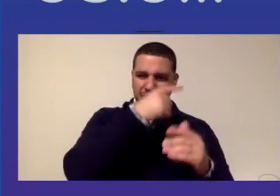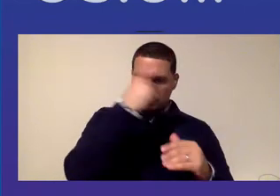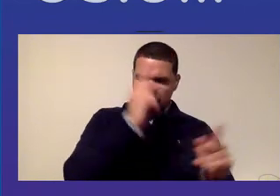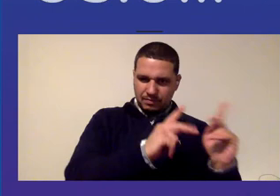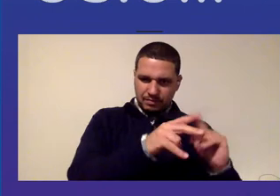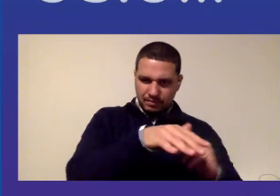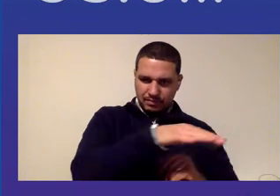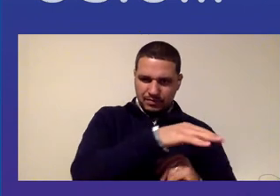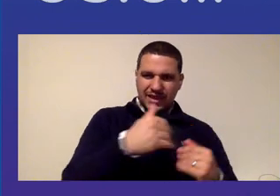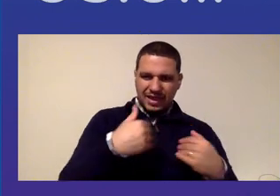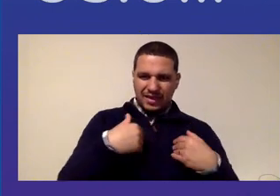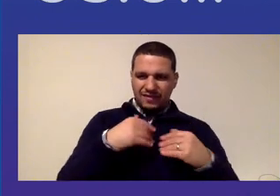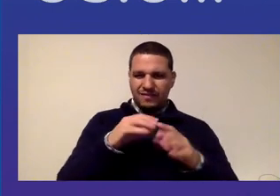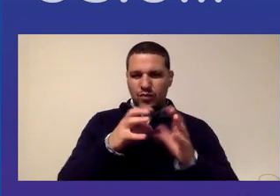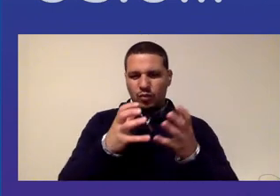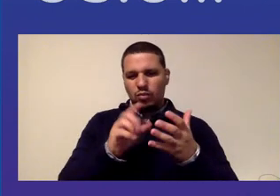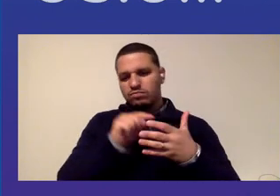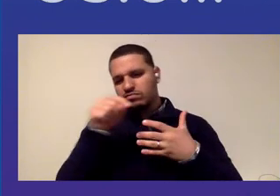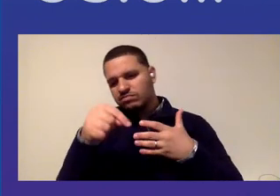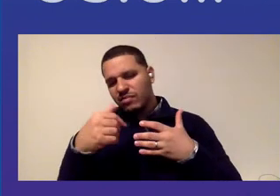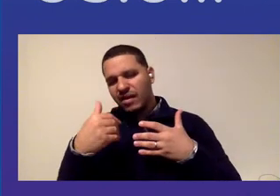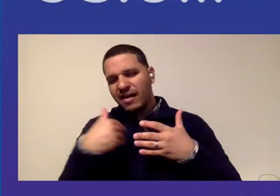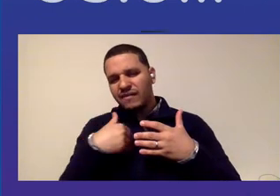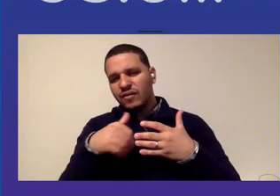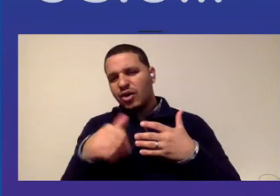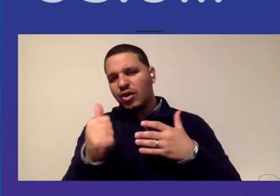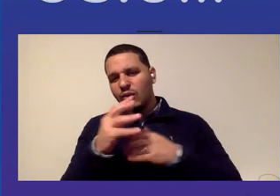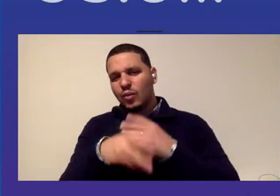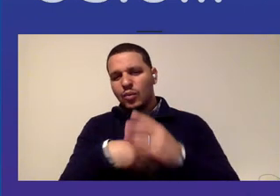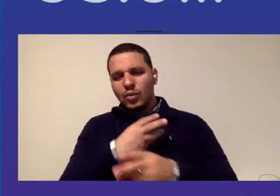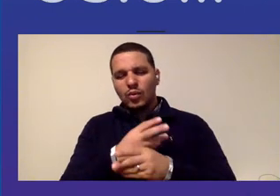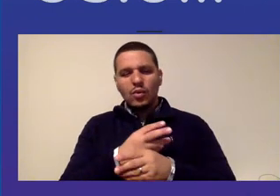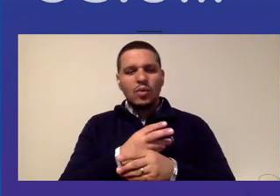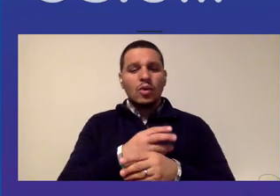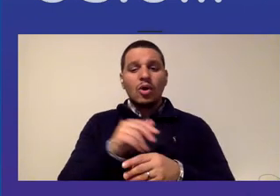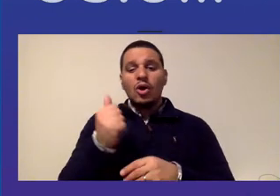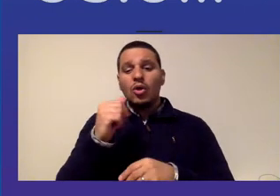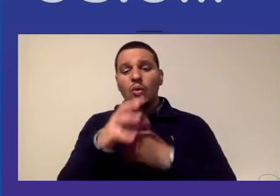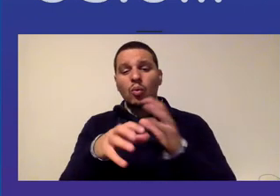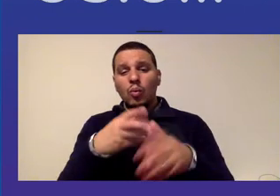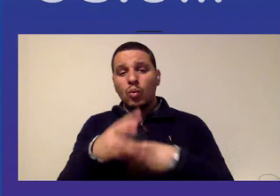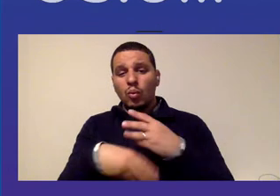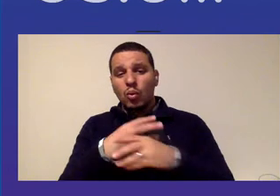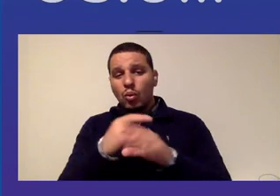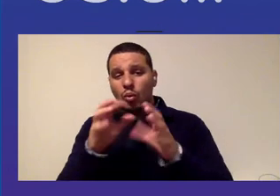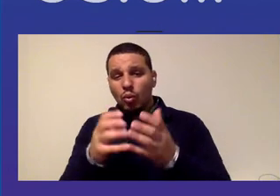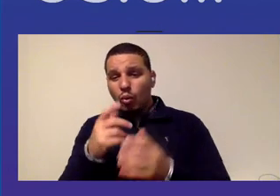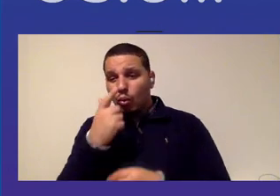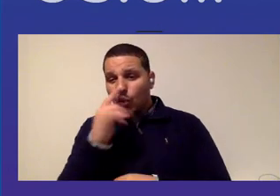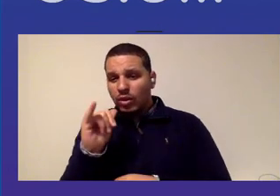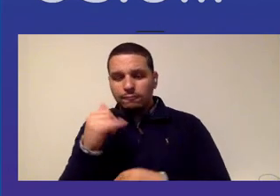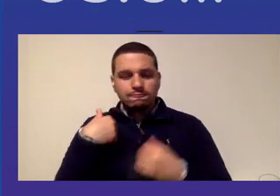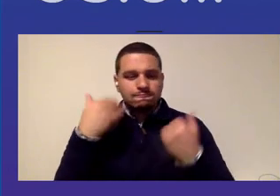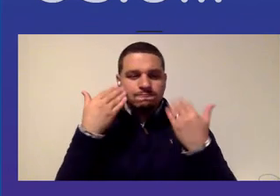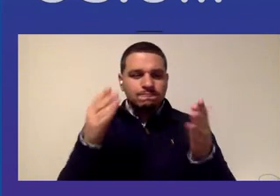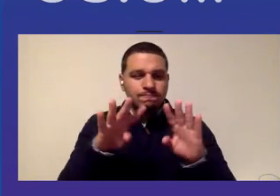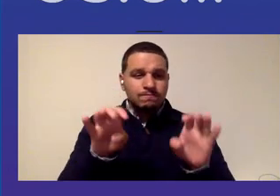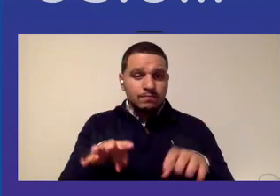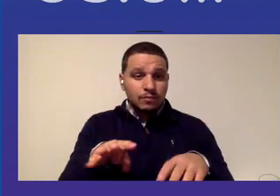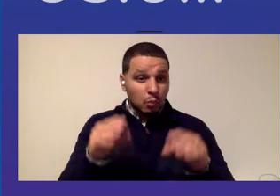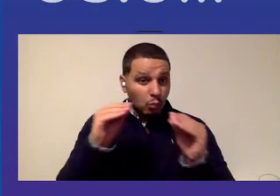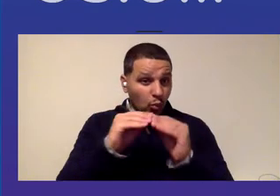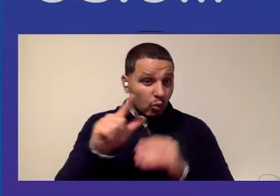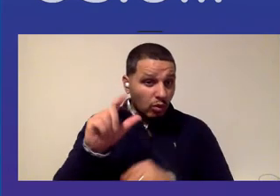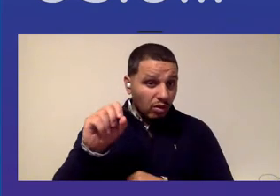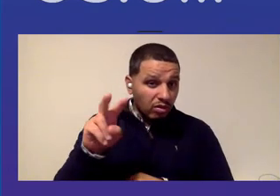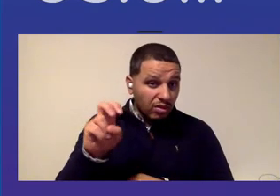on the other side of this. What that other world will be, we don't know. Will it be more loving, more